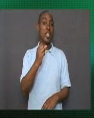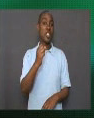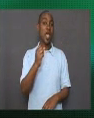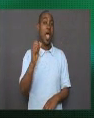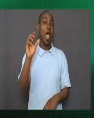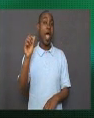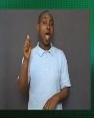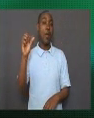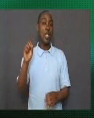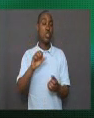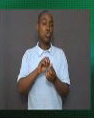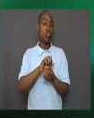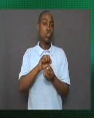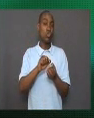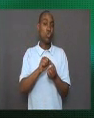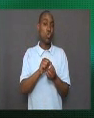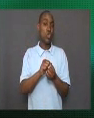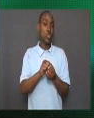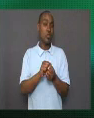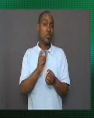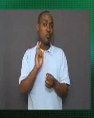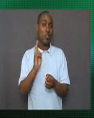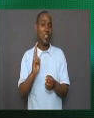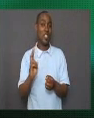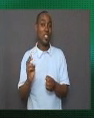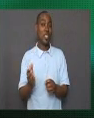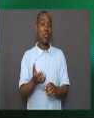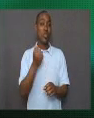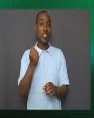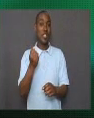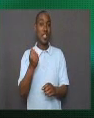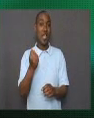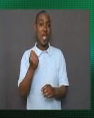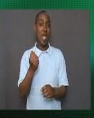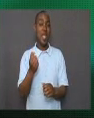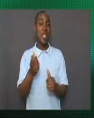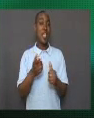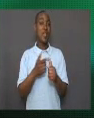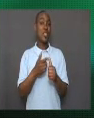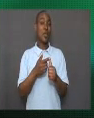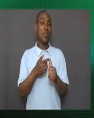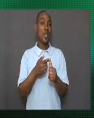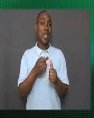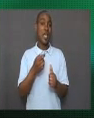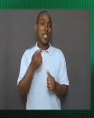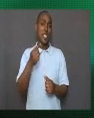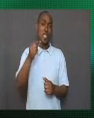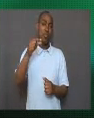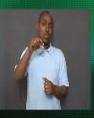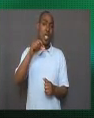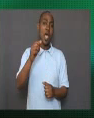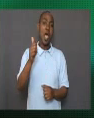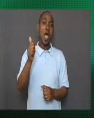solution is immediately taken and added to the first drop of